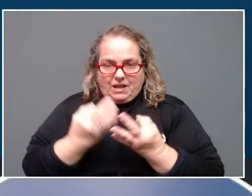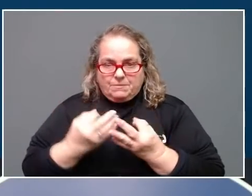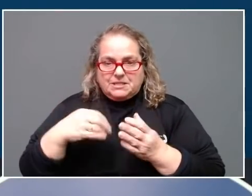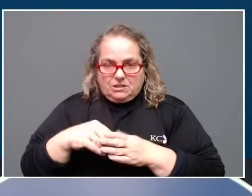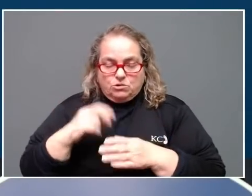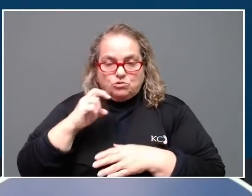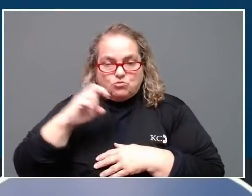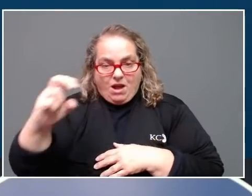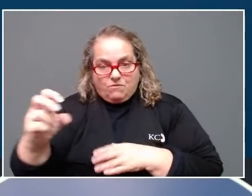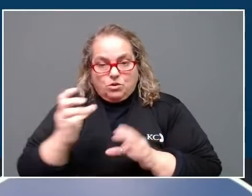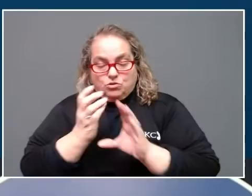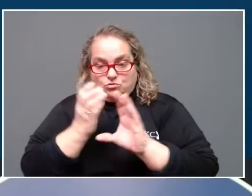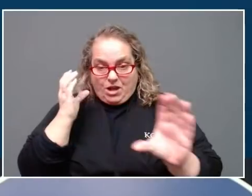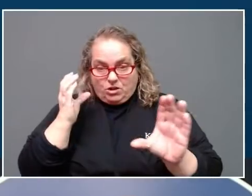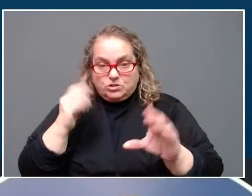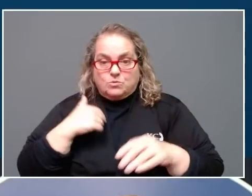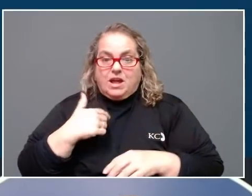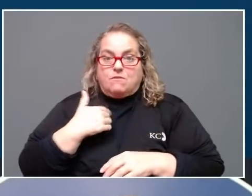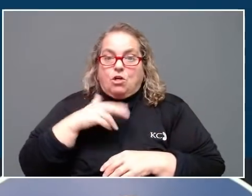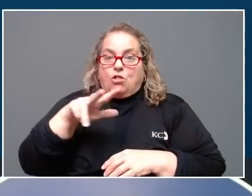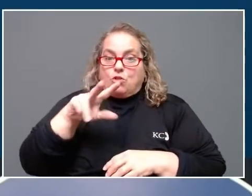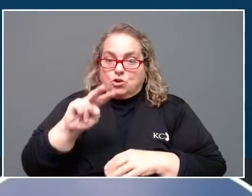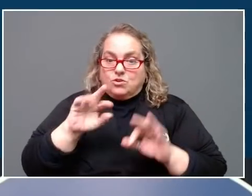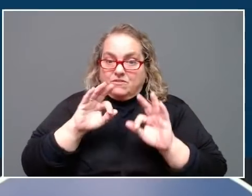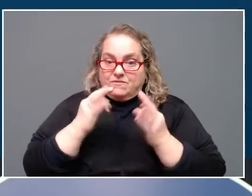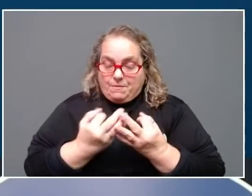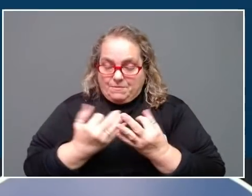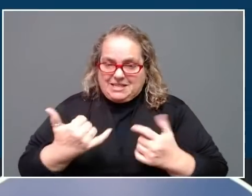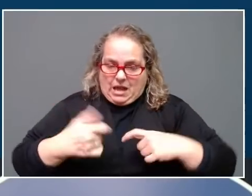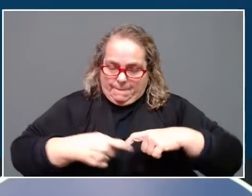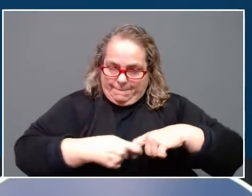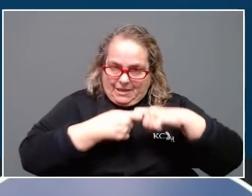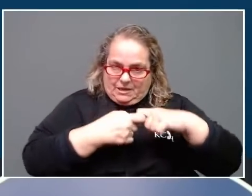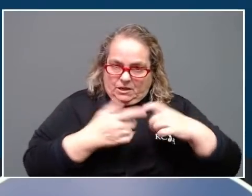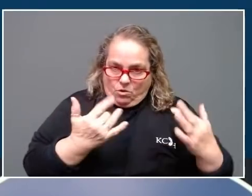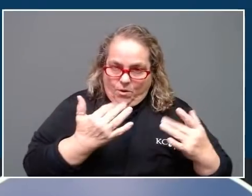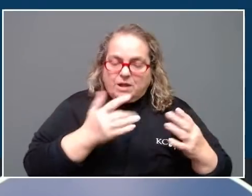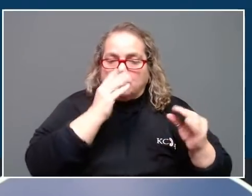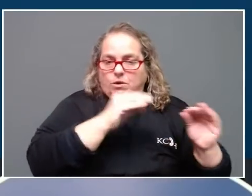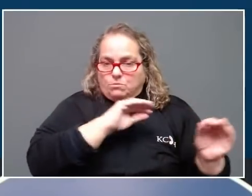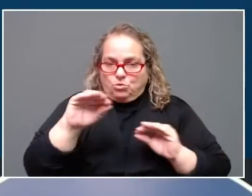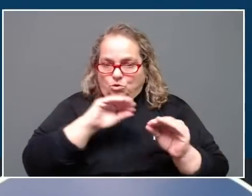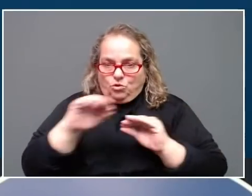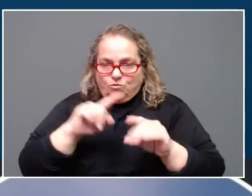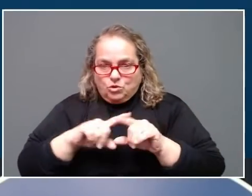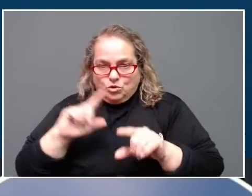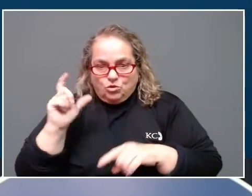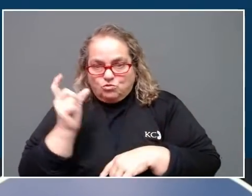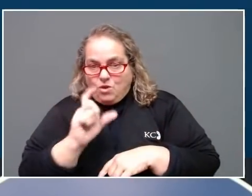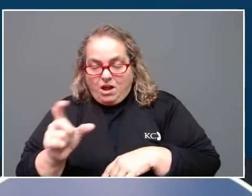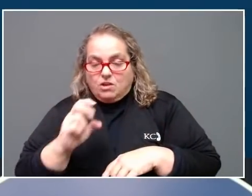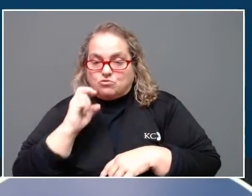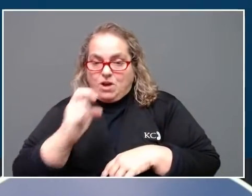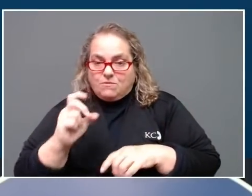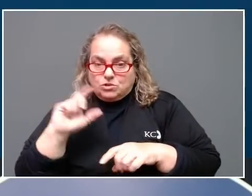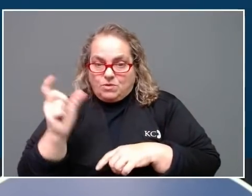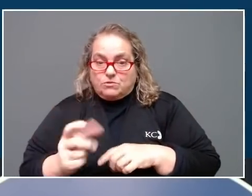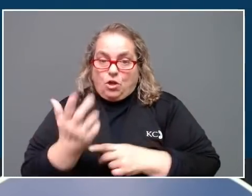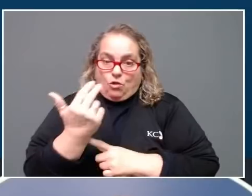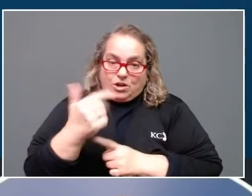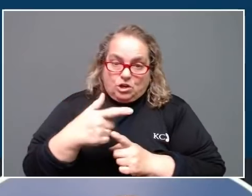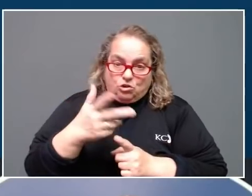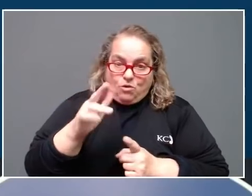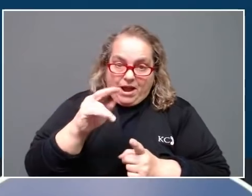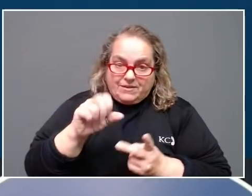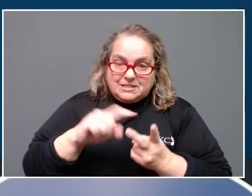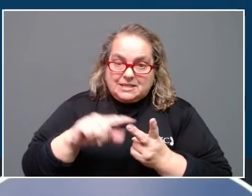We have 32 families that are pending to be placed in them. That breaks down 13 in Graves, 10 in Hopkins,